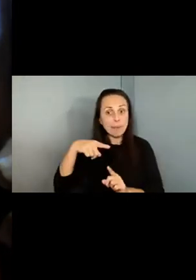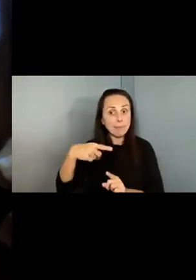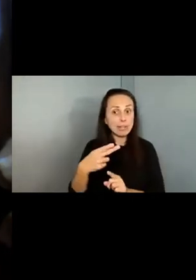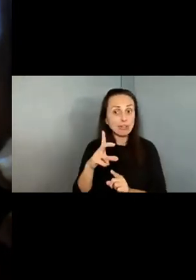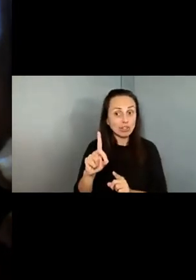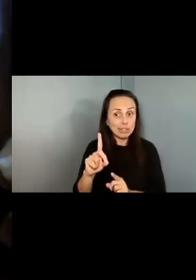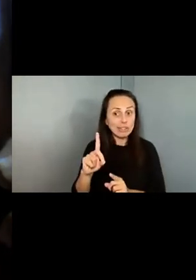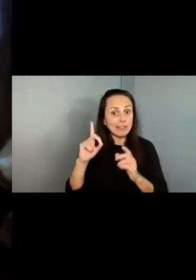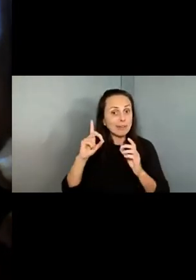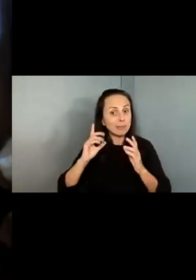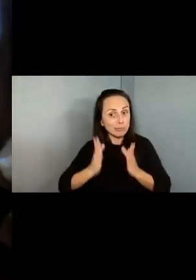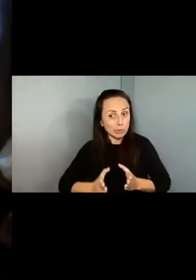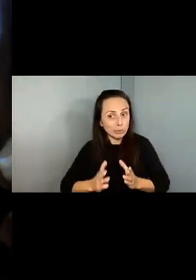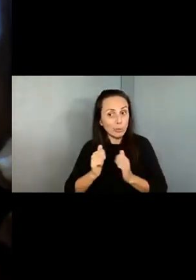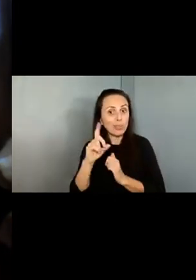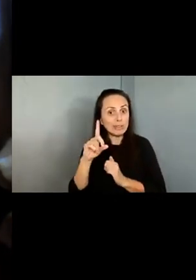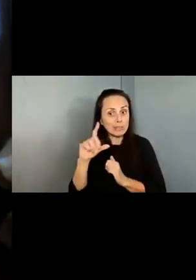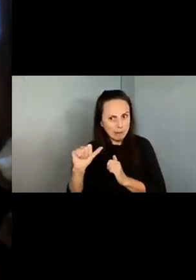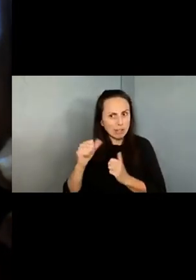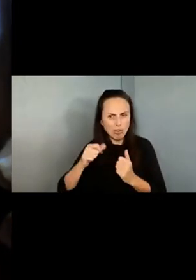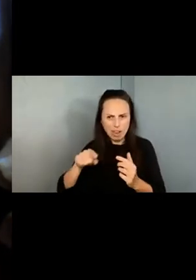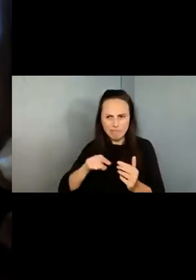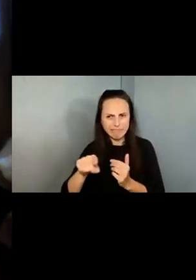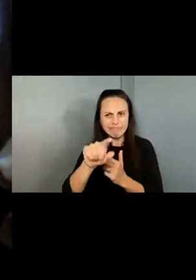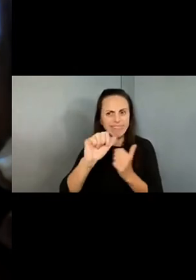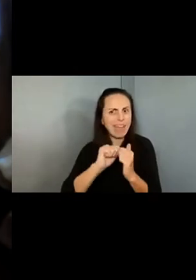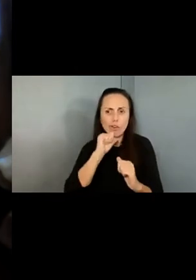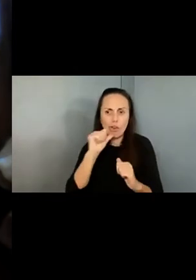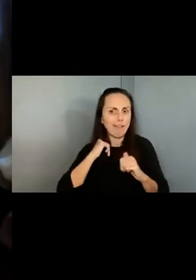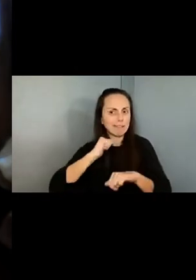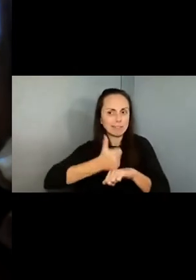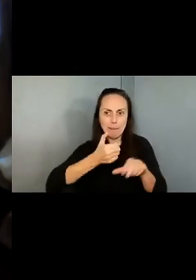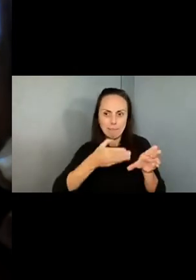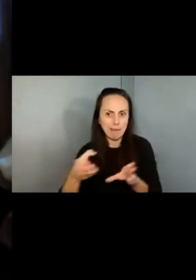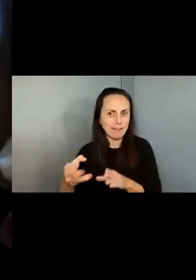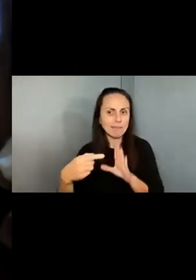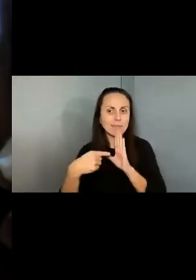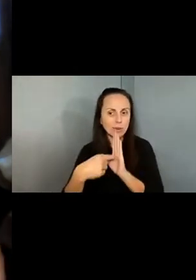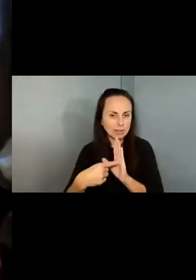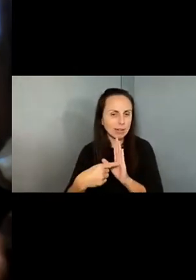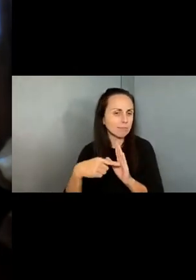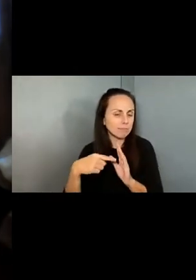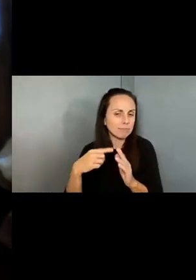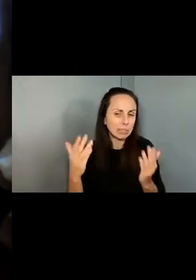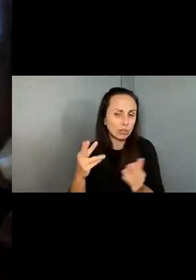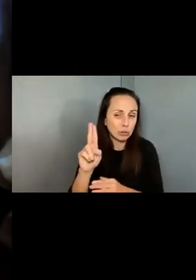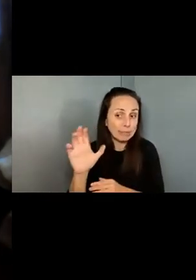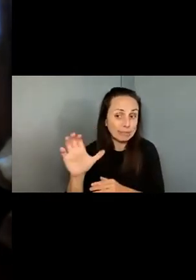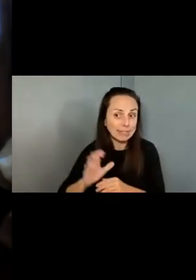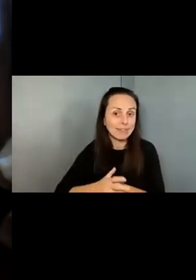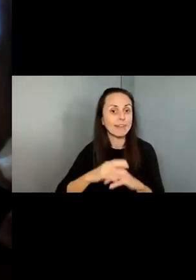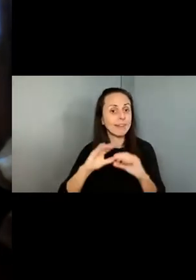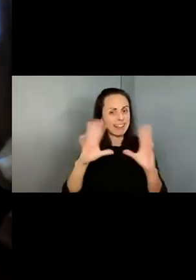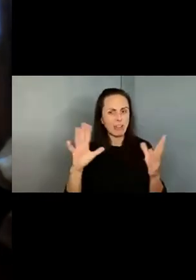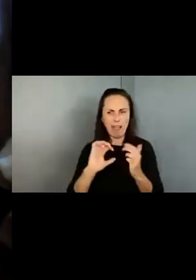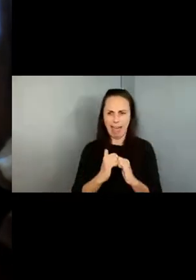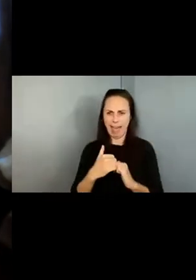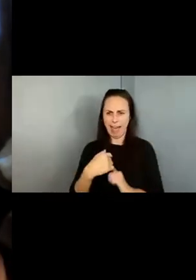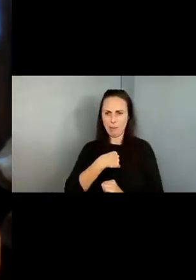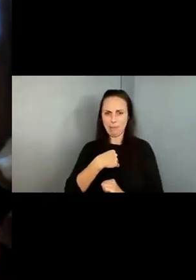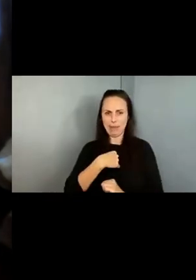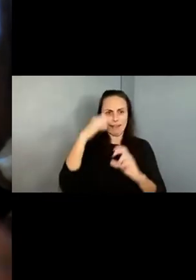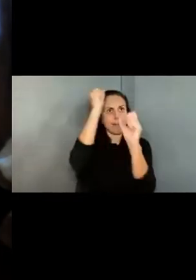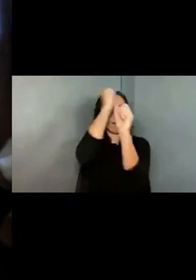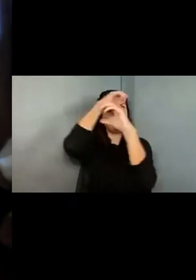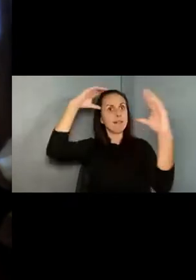a tenure track position within a research institution such as UBC. Because let's be clear, like, how am I supposed to